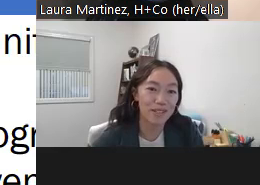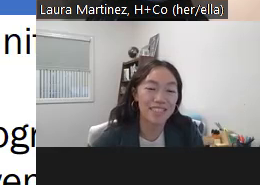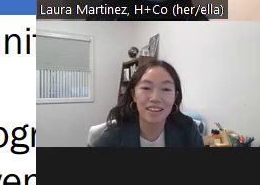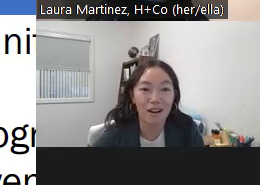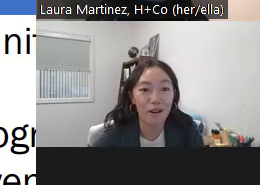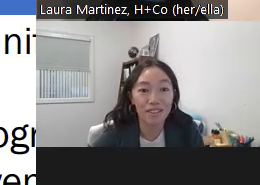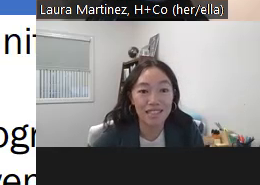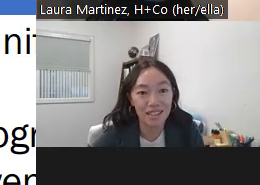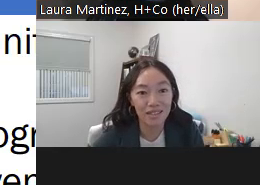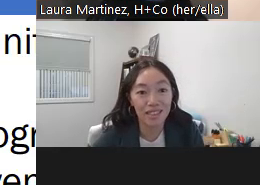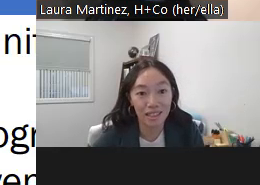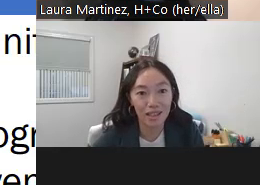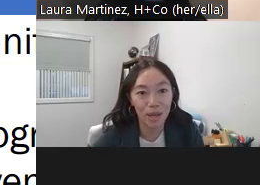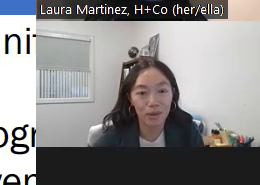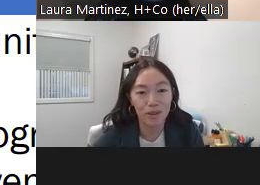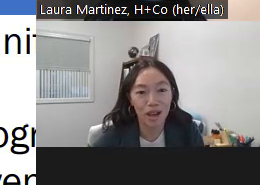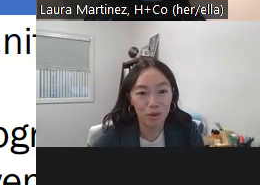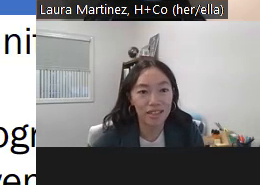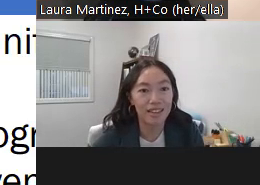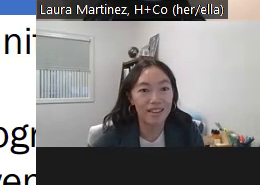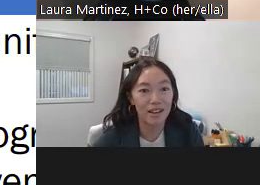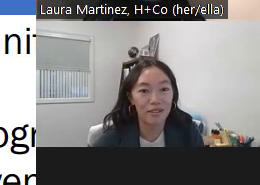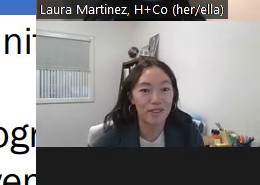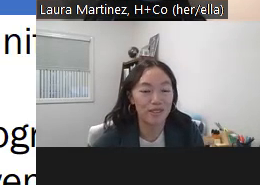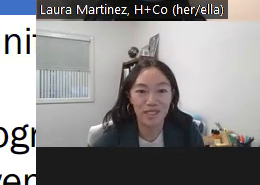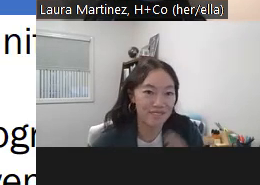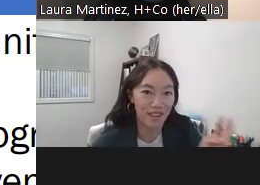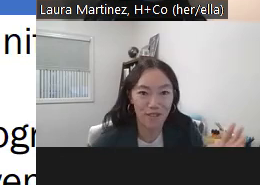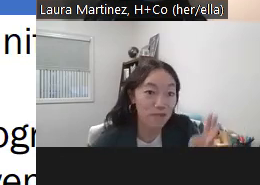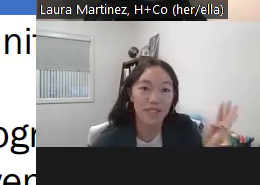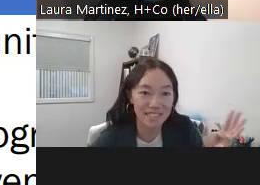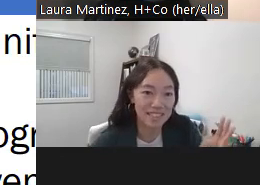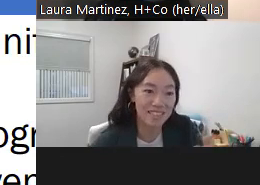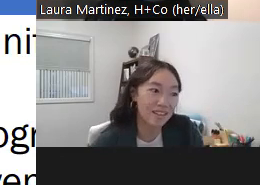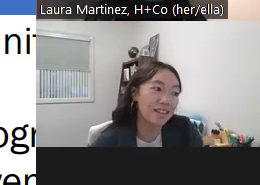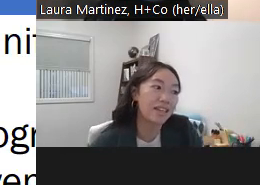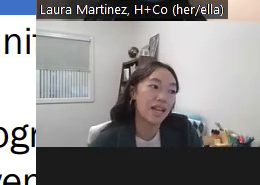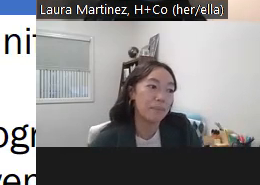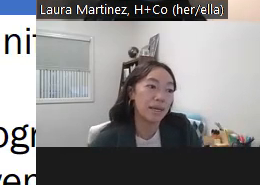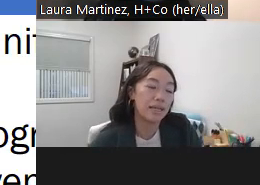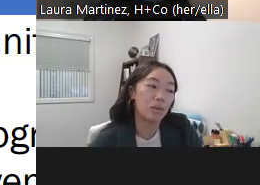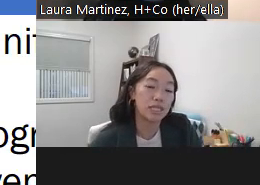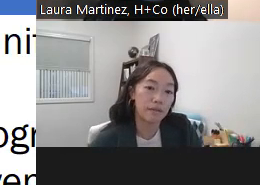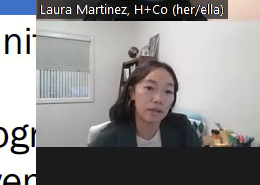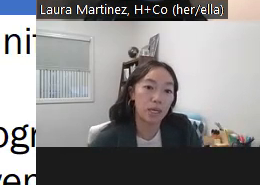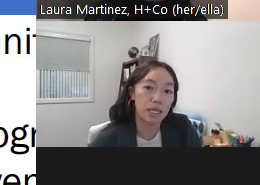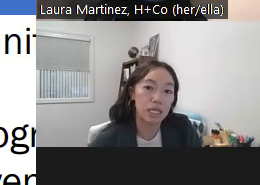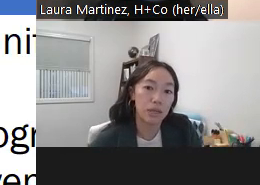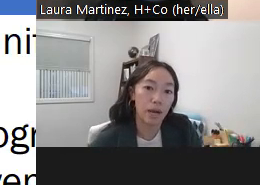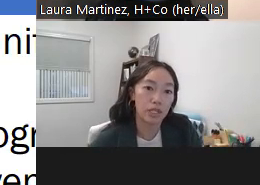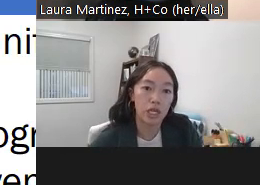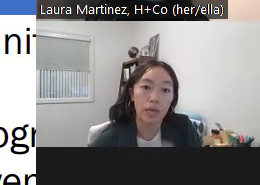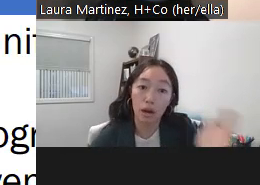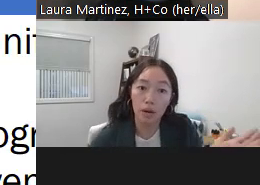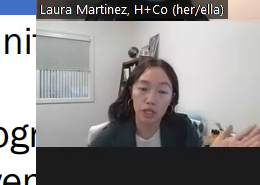a lot of folks aren't necessarily thinking about upgrading and kind of their fireplace necessarily, but we definitely want to